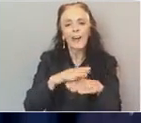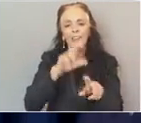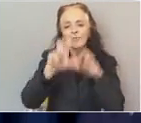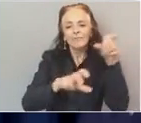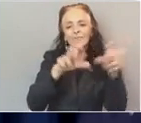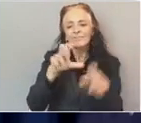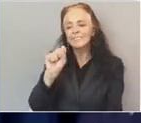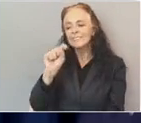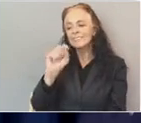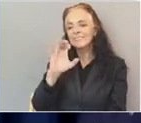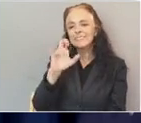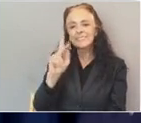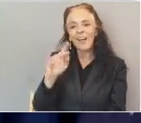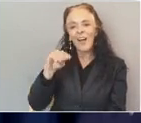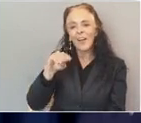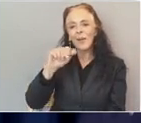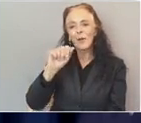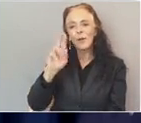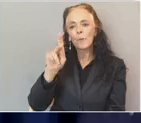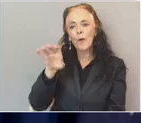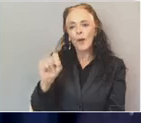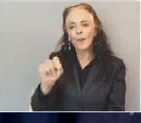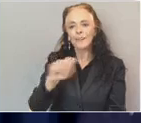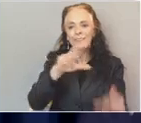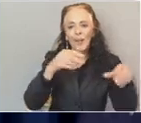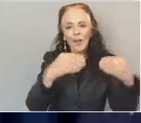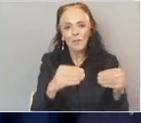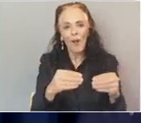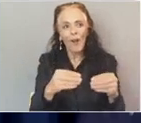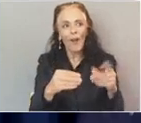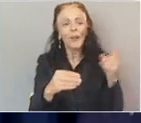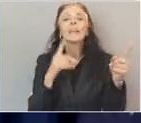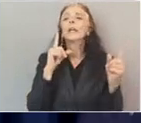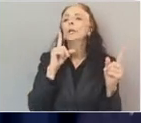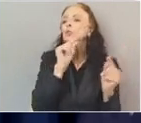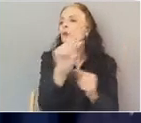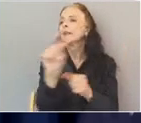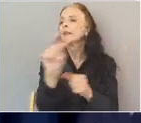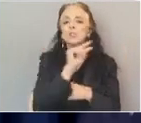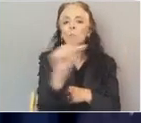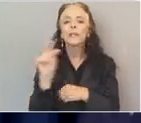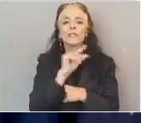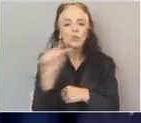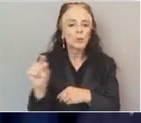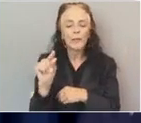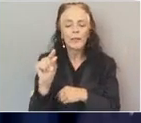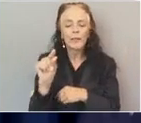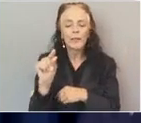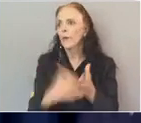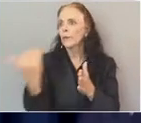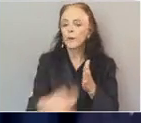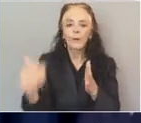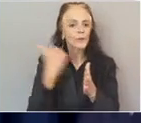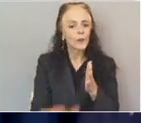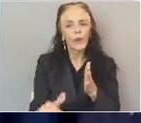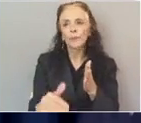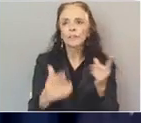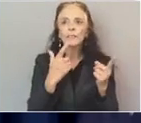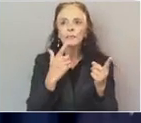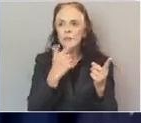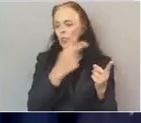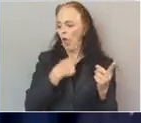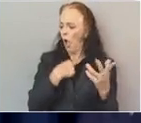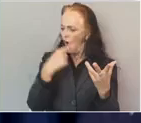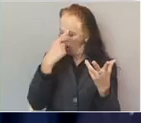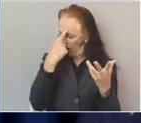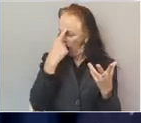it consistently during this period. He was convinced that if his administration focused on this